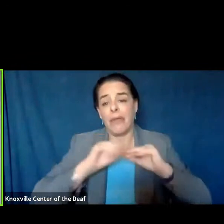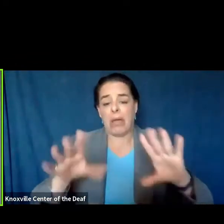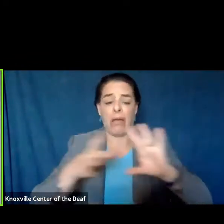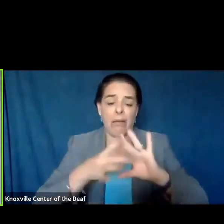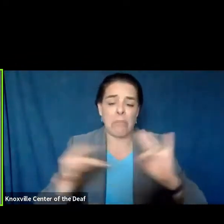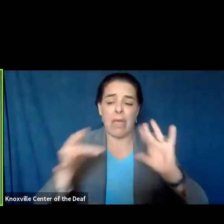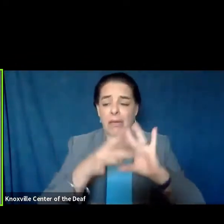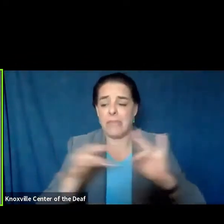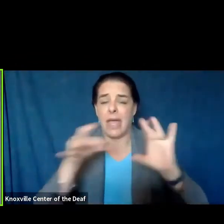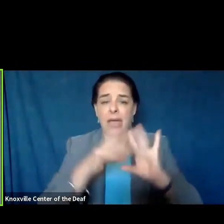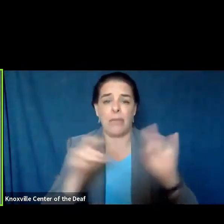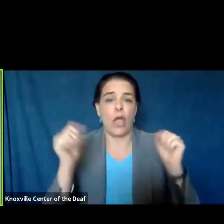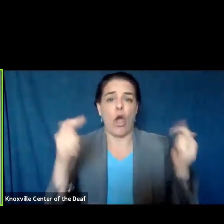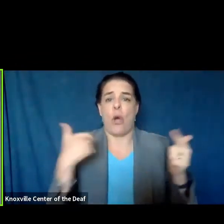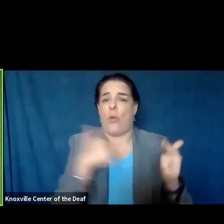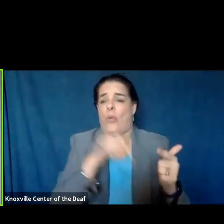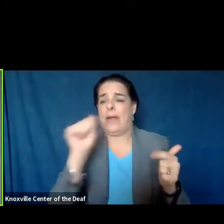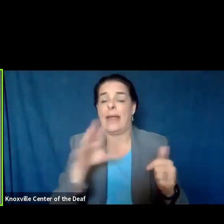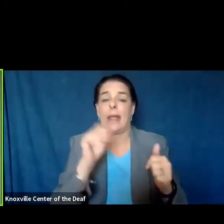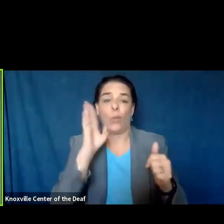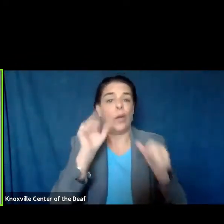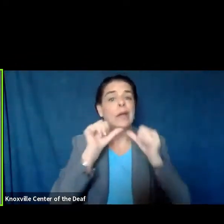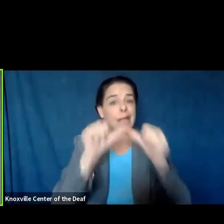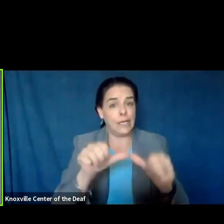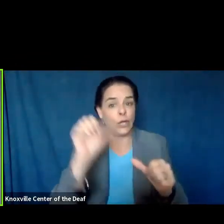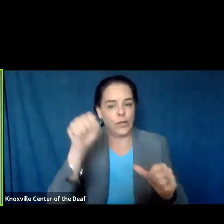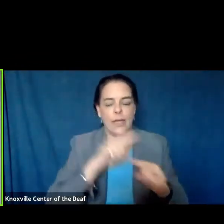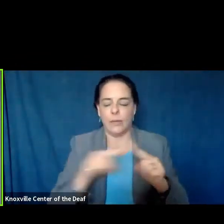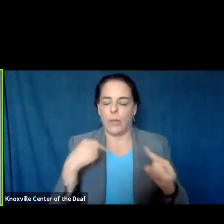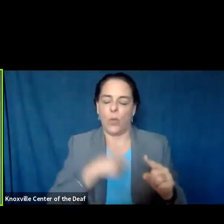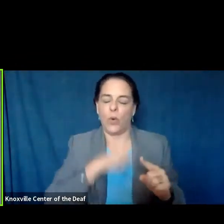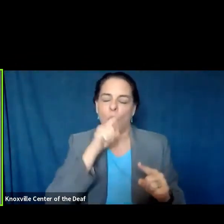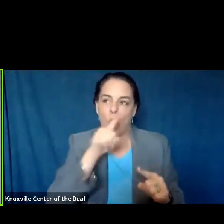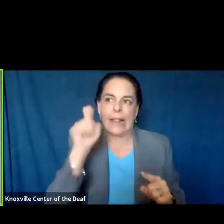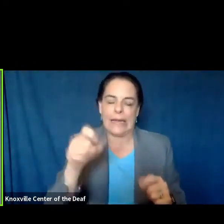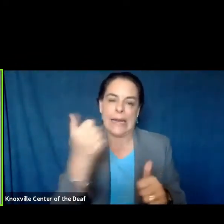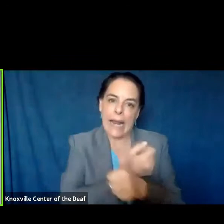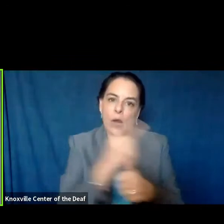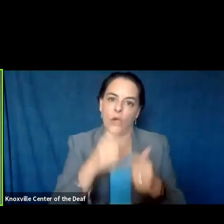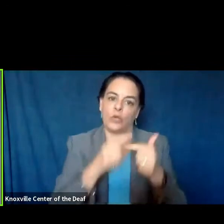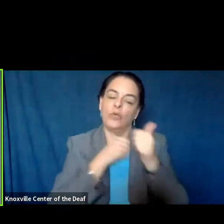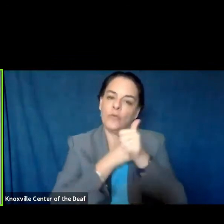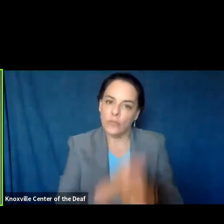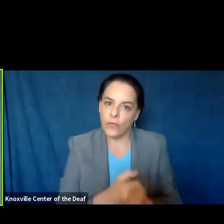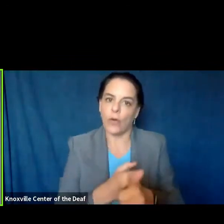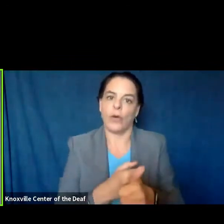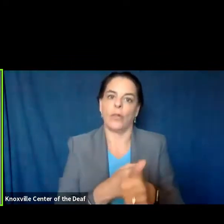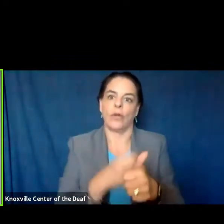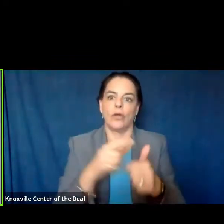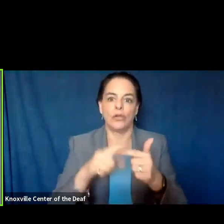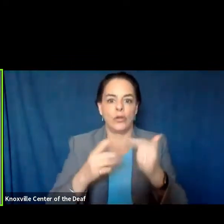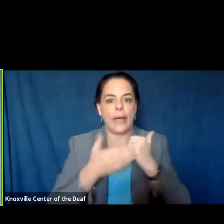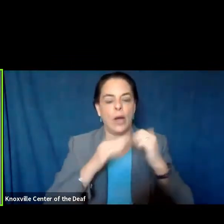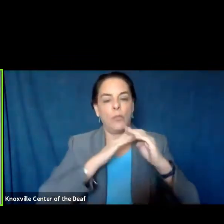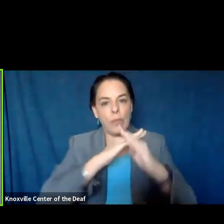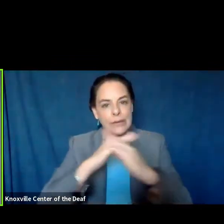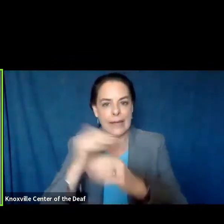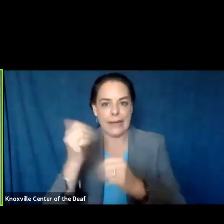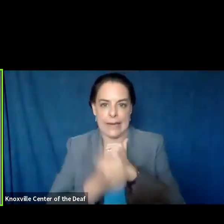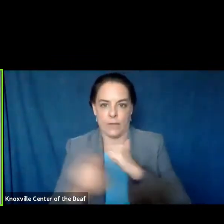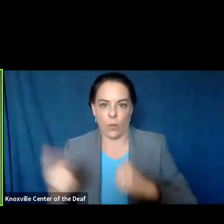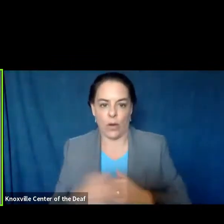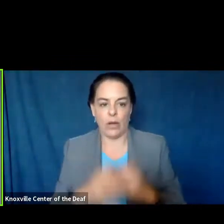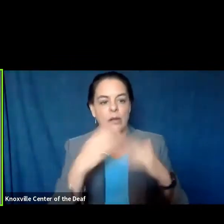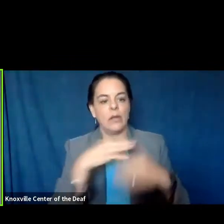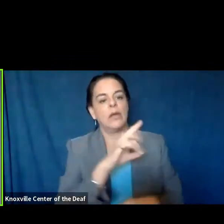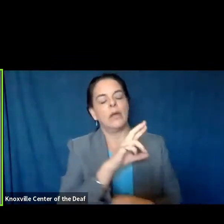to push that out. But we really need everybody to follow the guidance and the recommendations to help protect each other. From Brian Hornback, shouldn't Knox